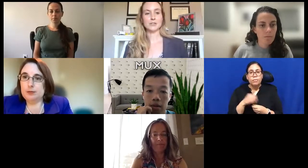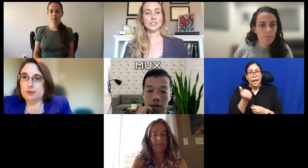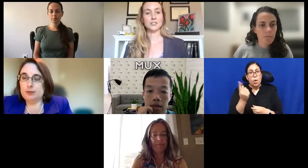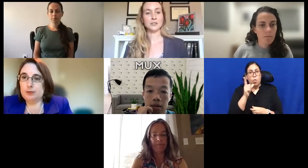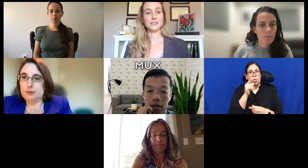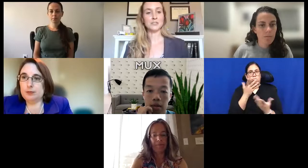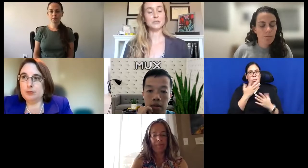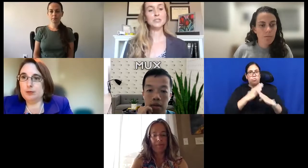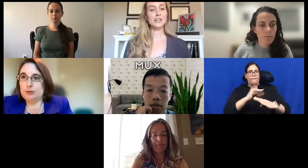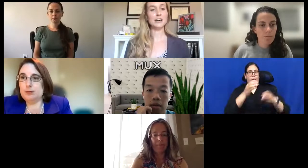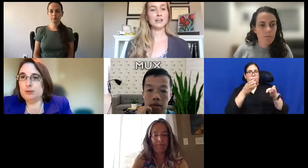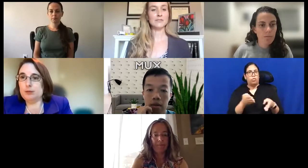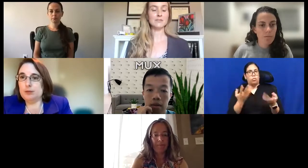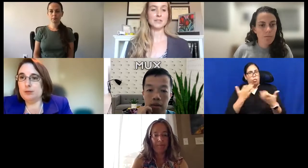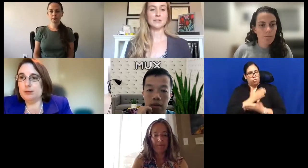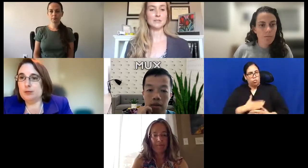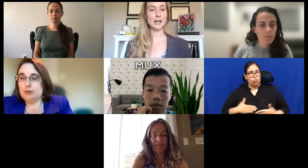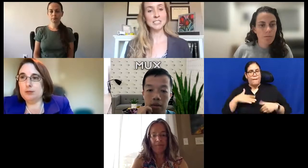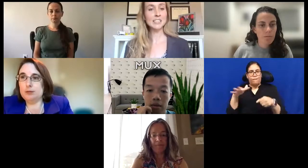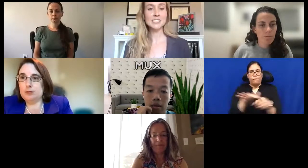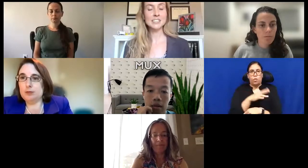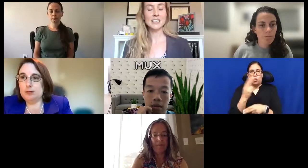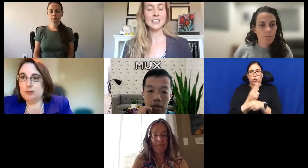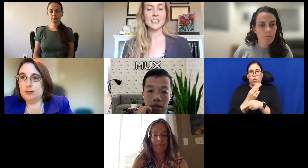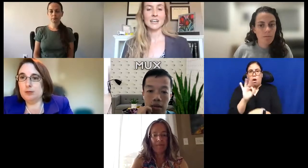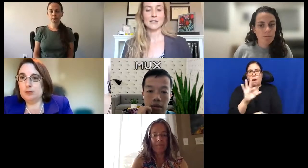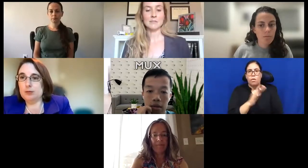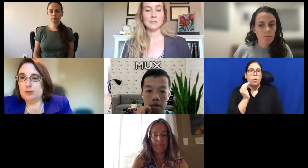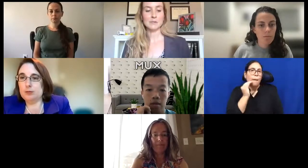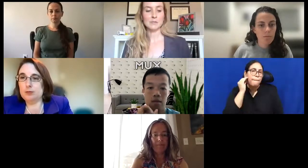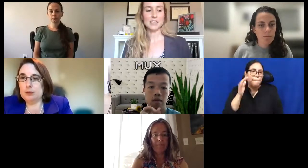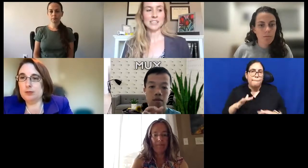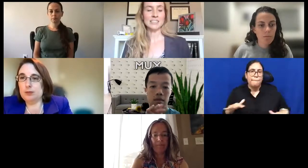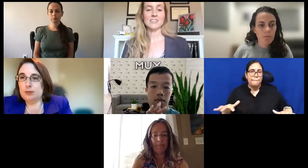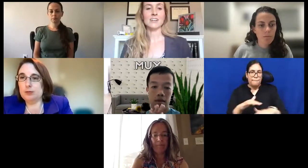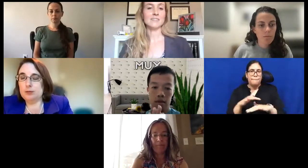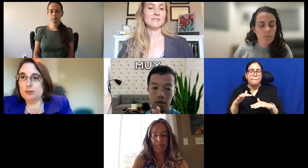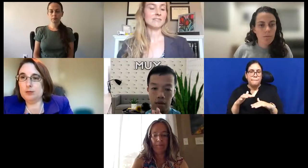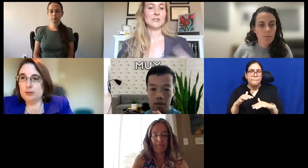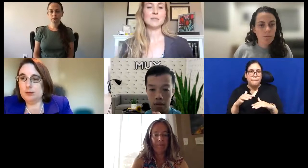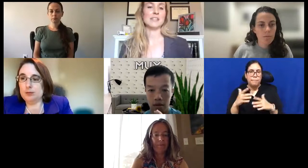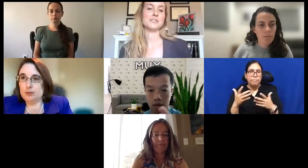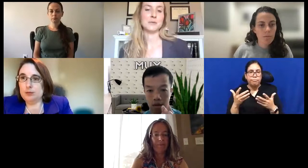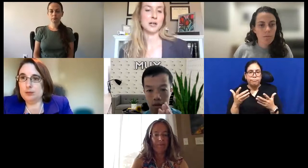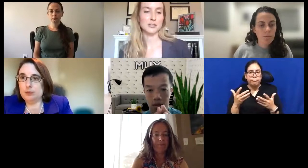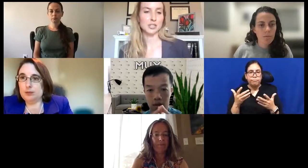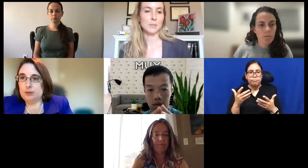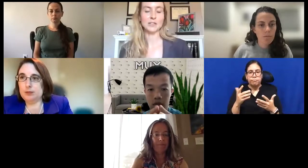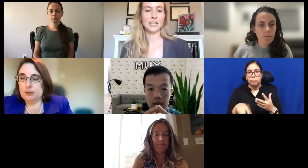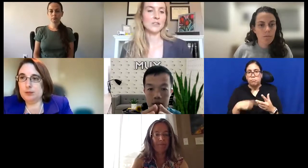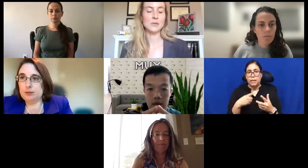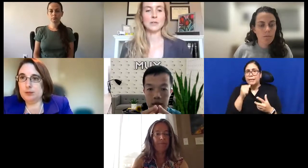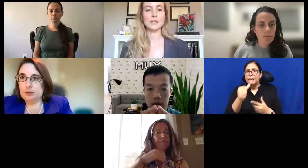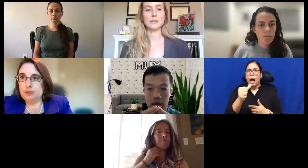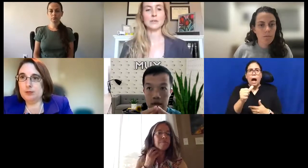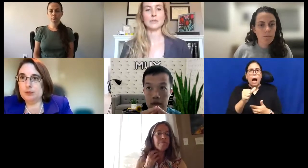disability from enjoying the full use of the premises, when it's not going to be an undue hardship on